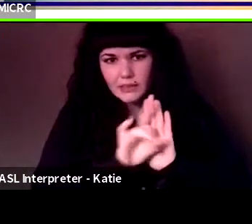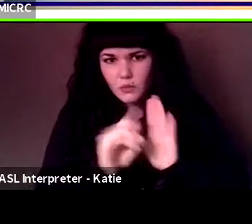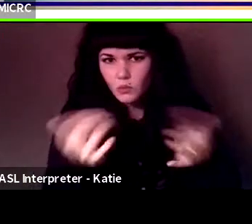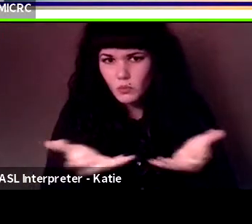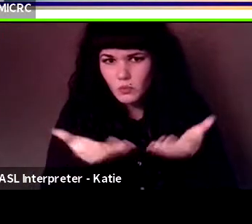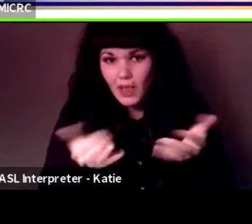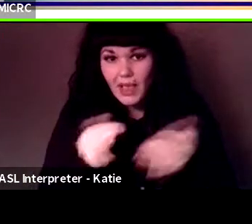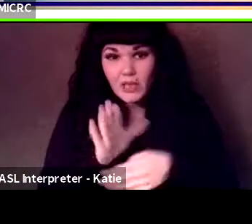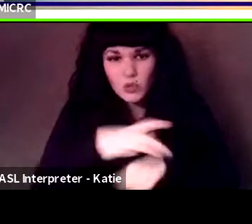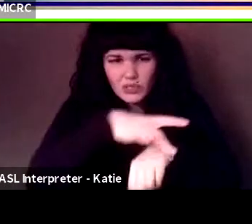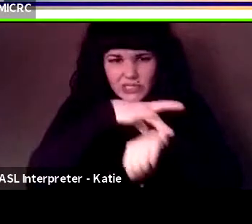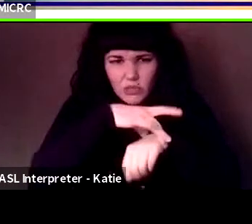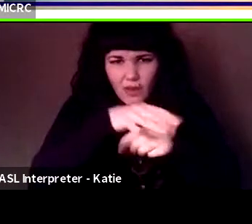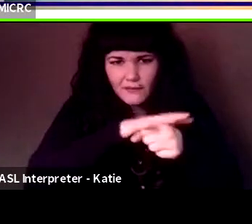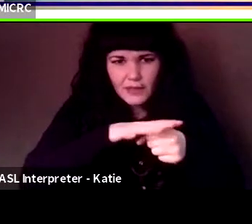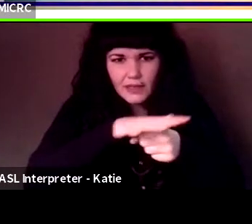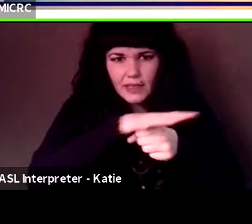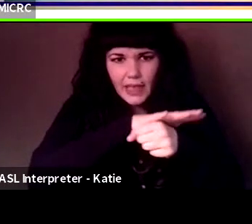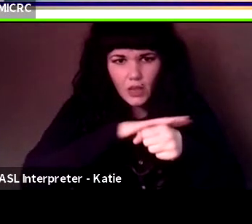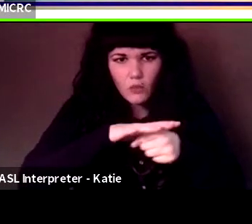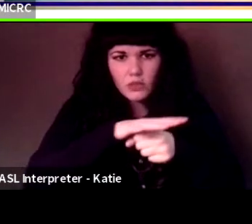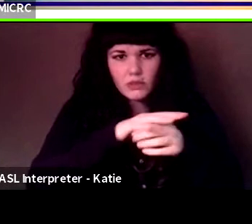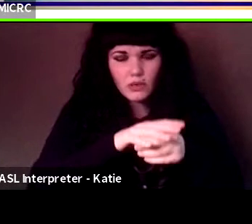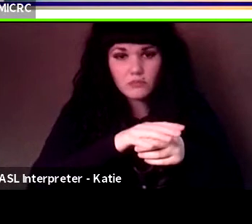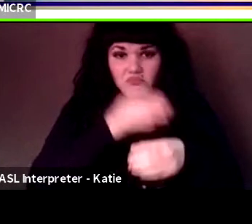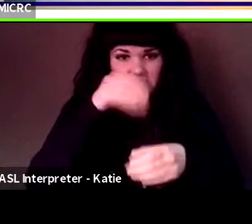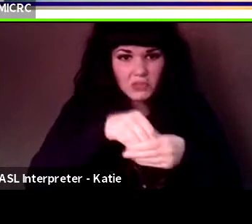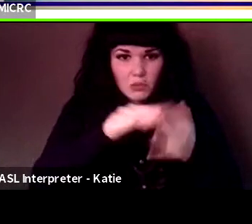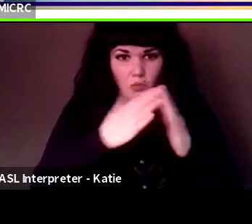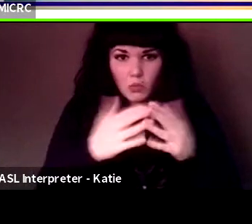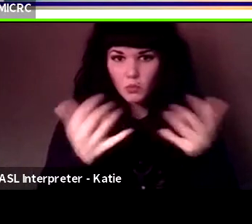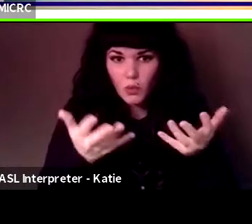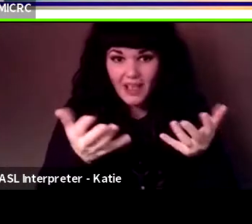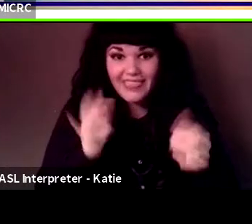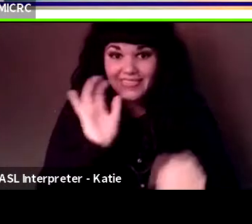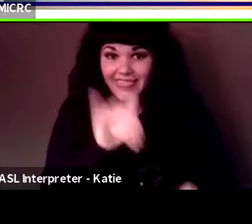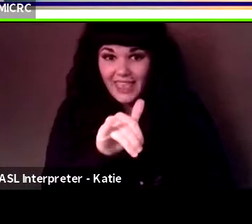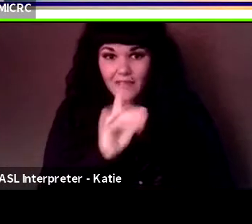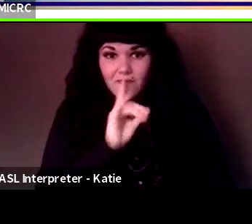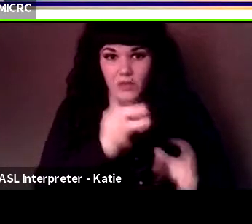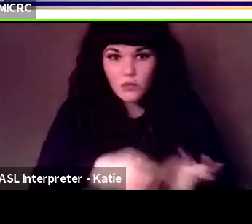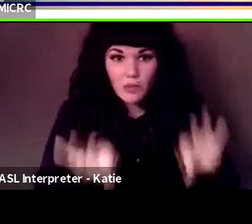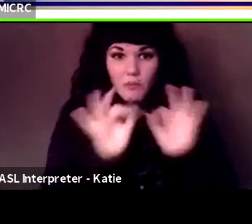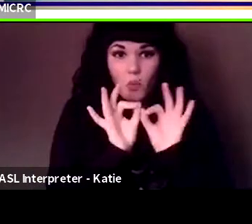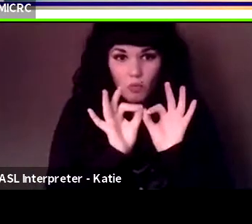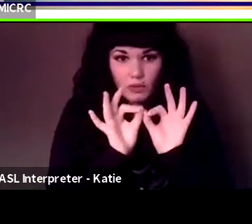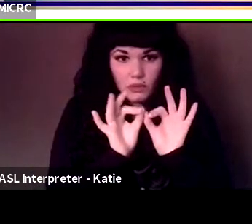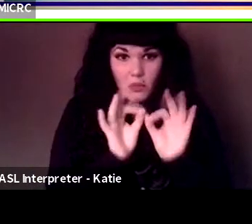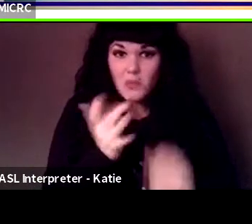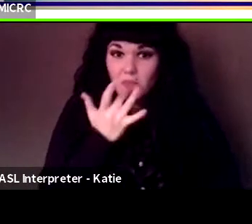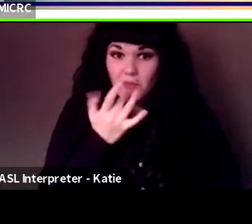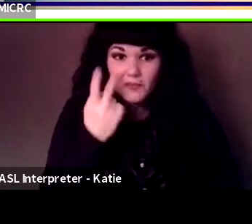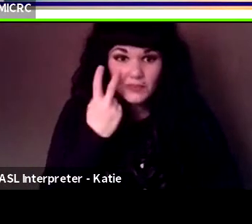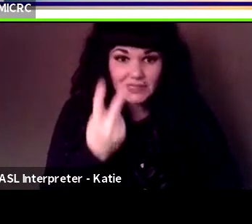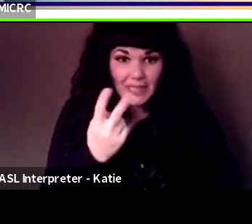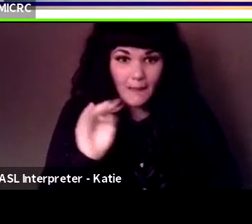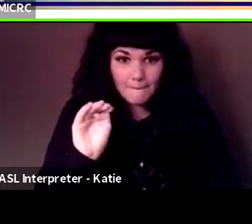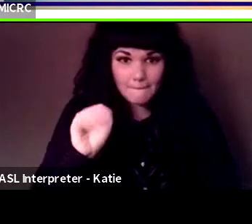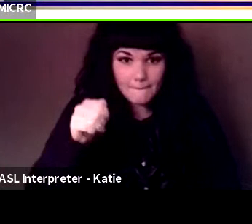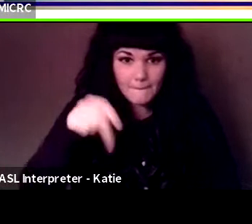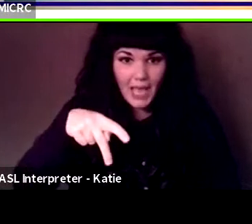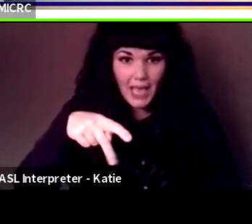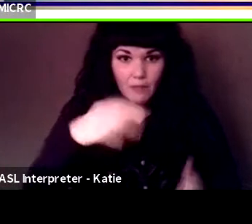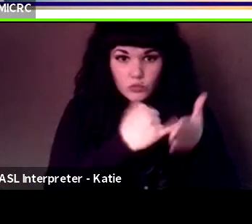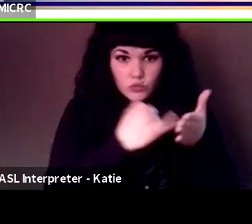geographic area covered by your community. This is very important. We would like to see it on a map if at all possible. What